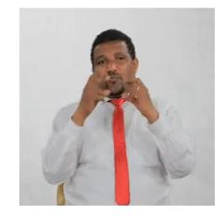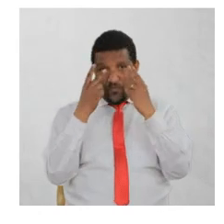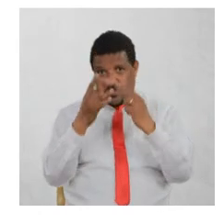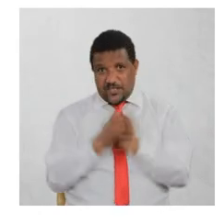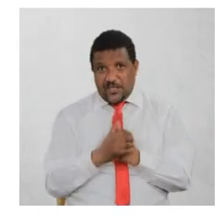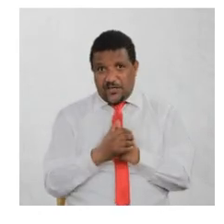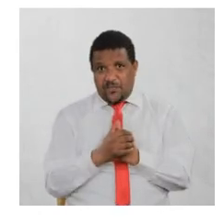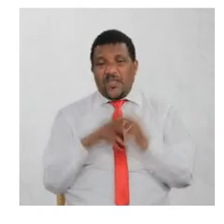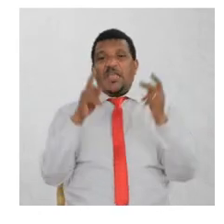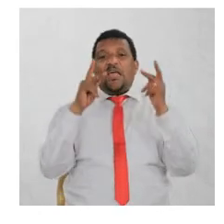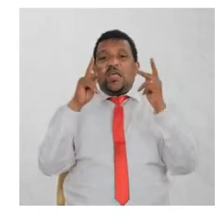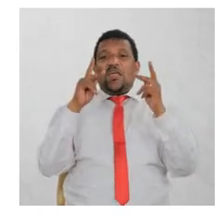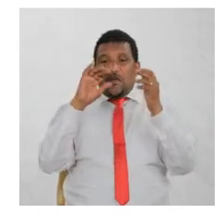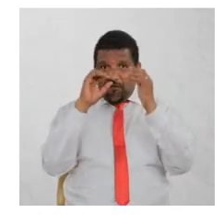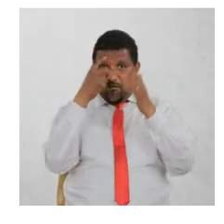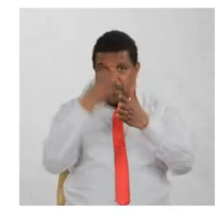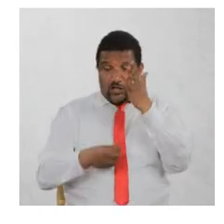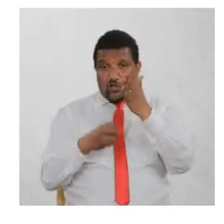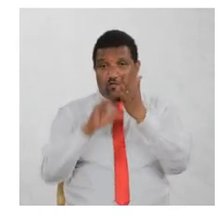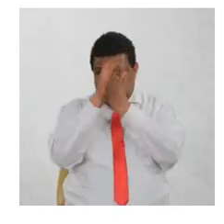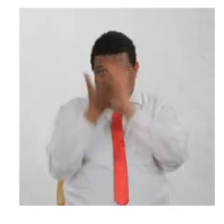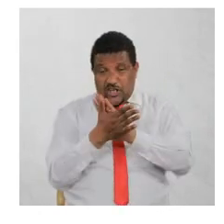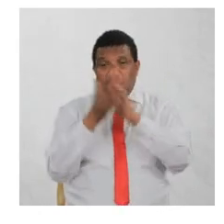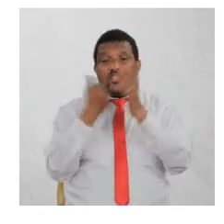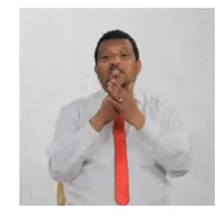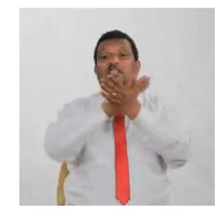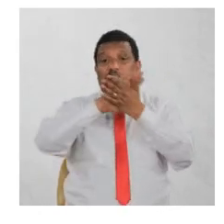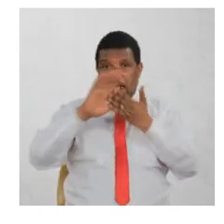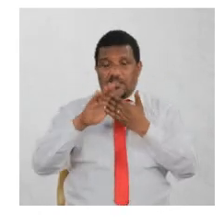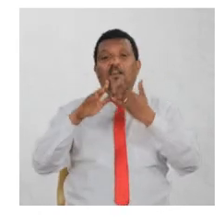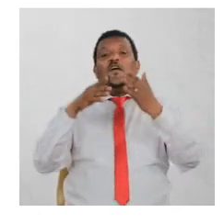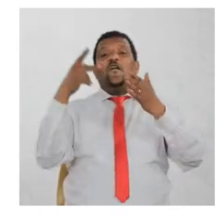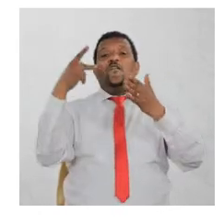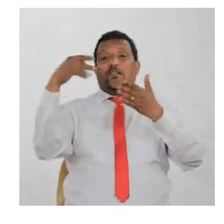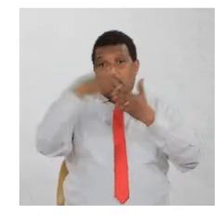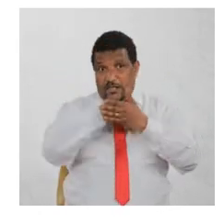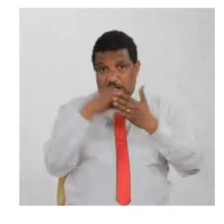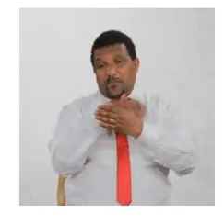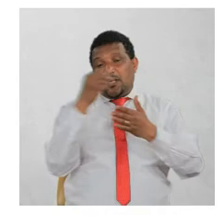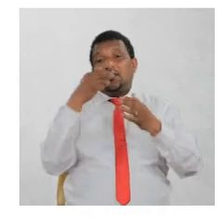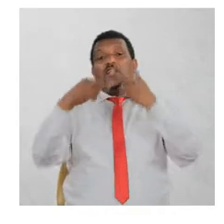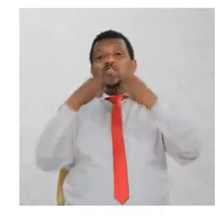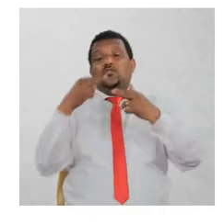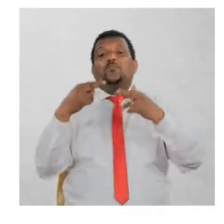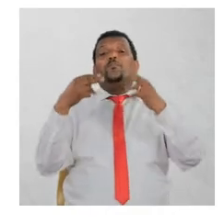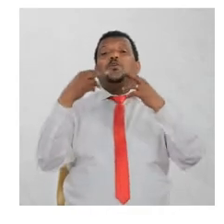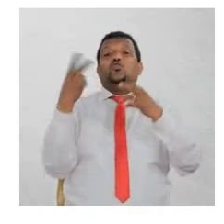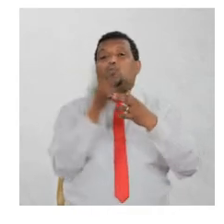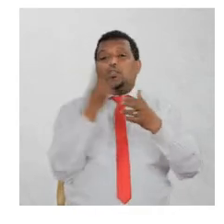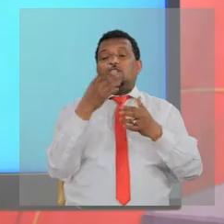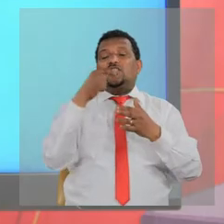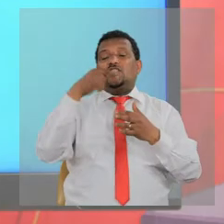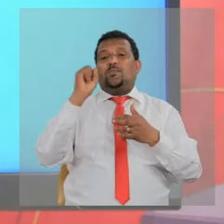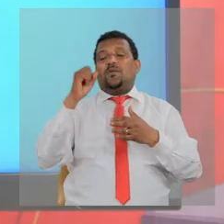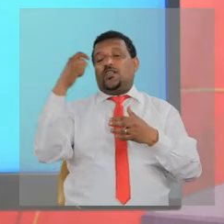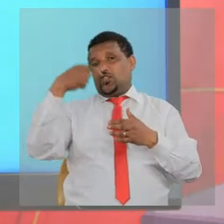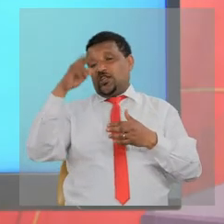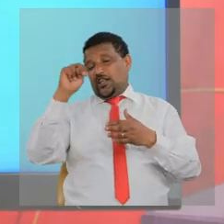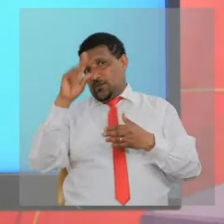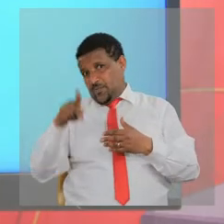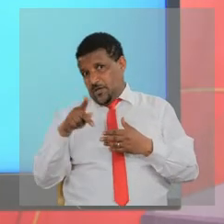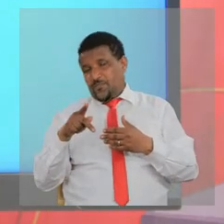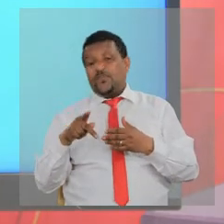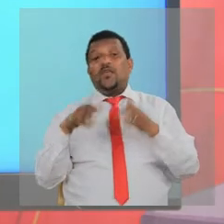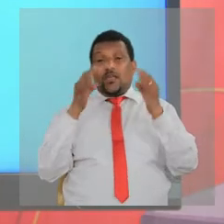see the effects of the changes in the net factor income on the relationship between the GDP and GNP. If the net